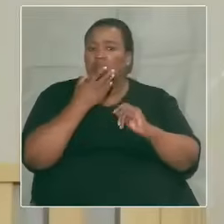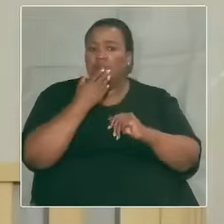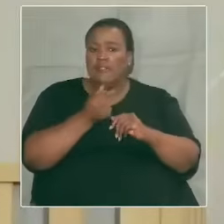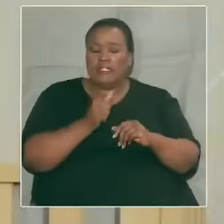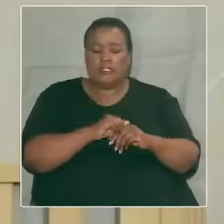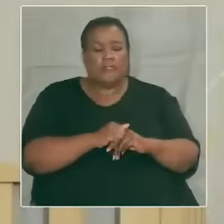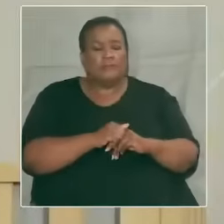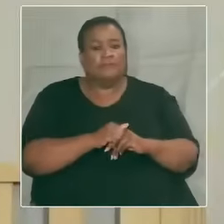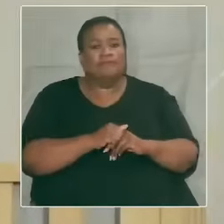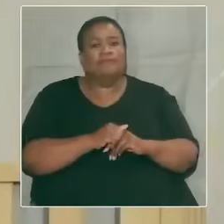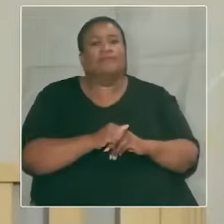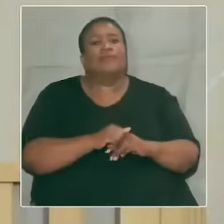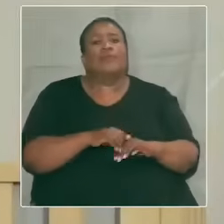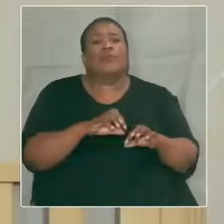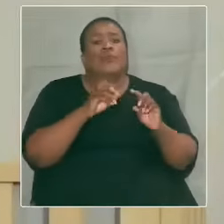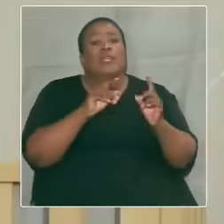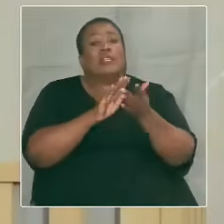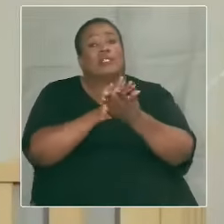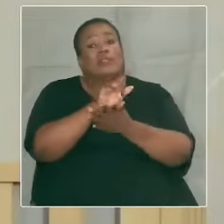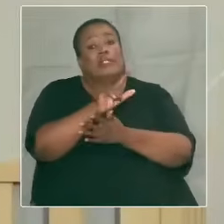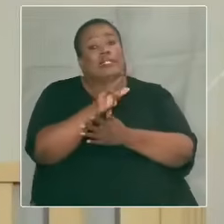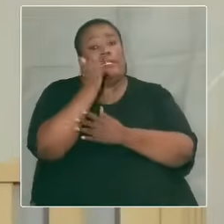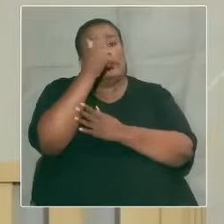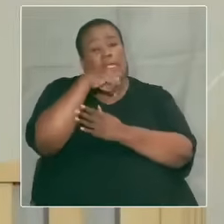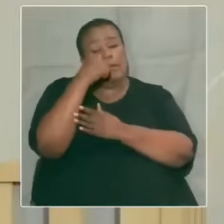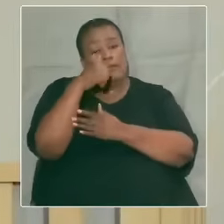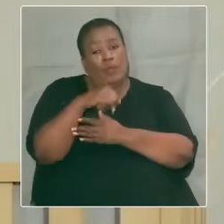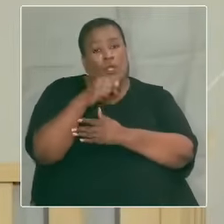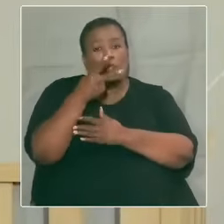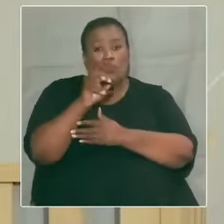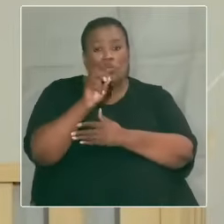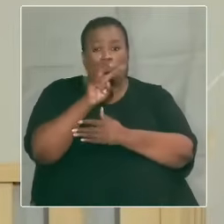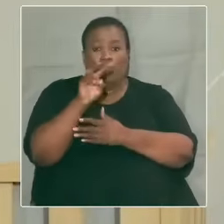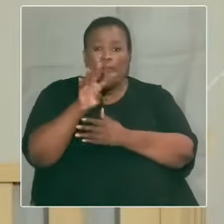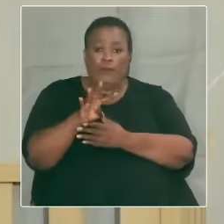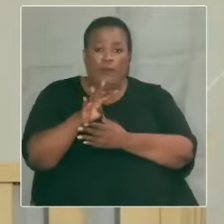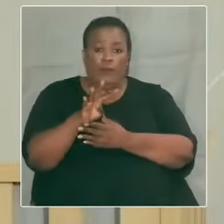Yeah, Commissioners, on the 17th of April 2024,